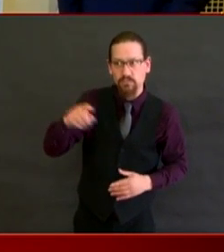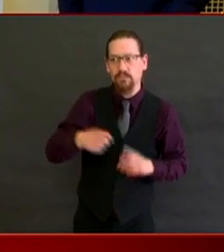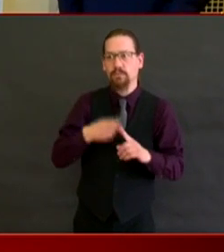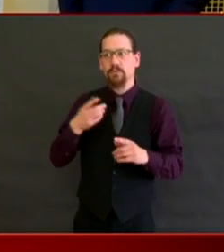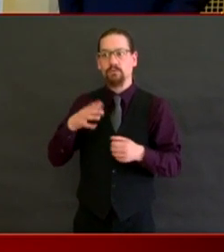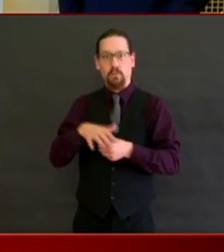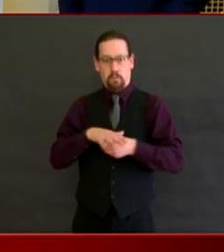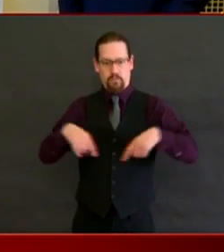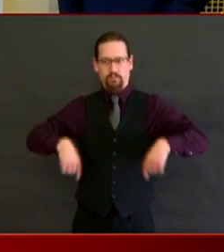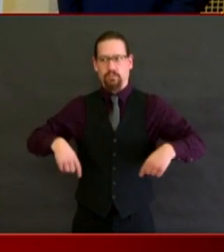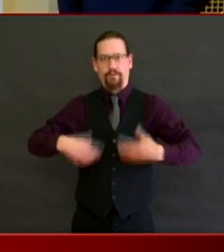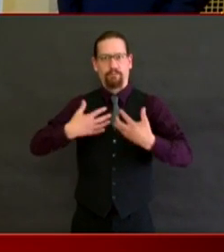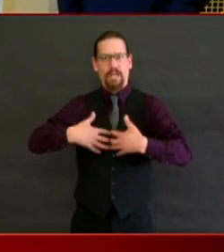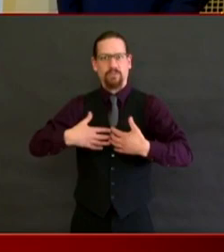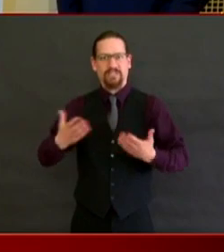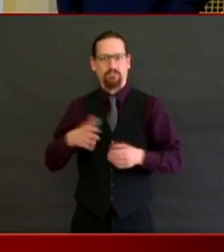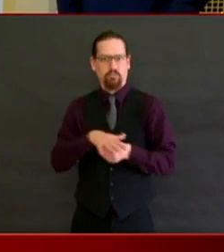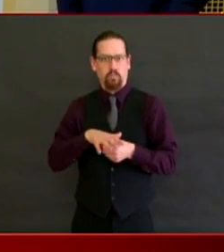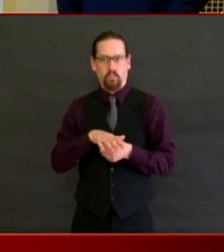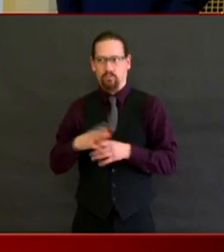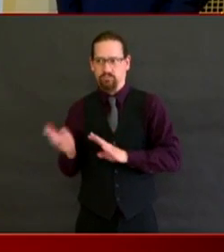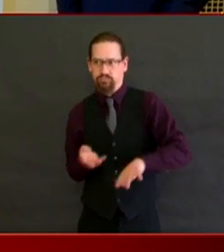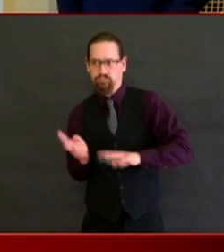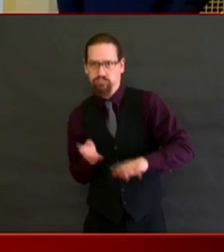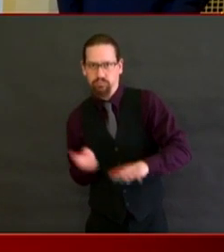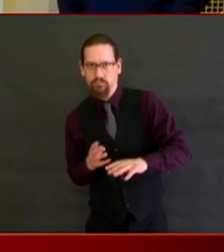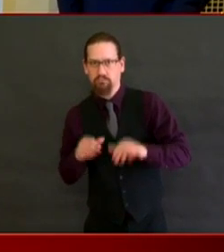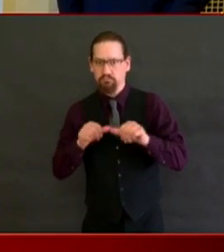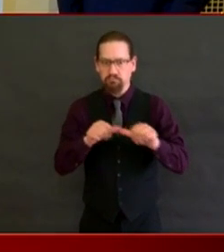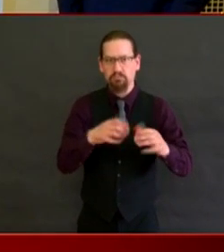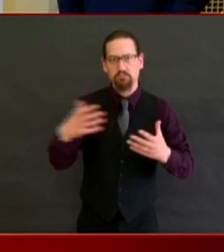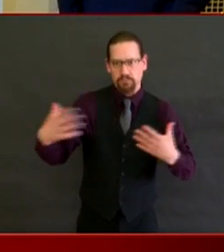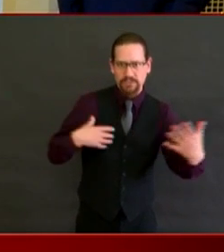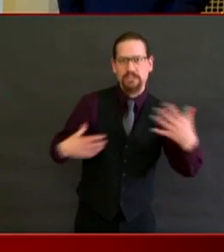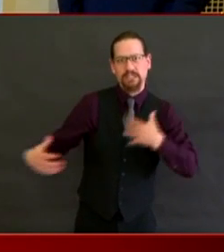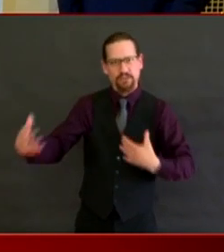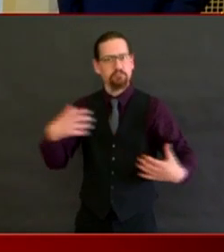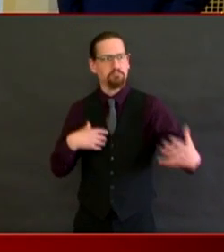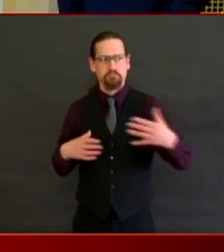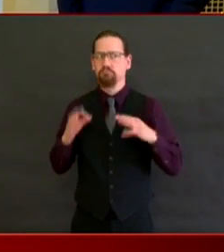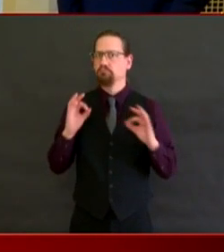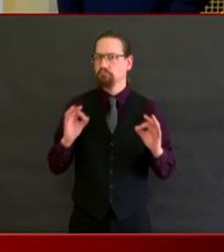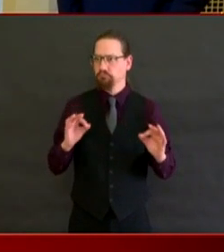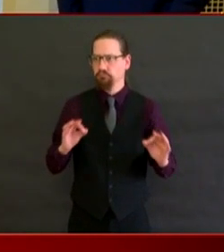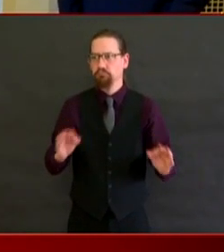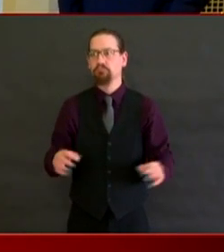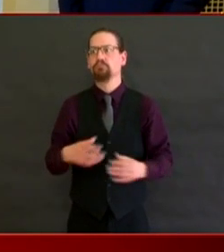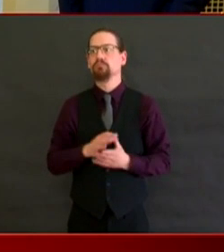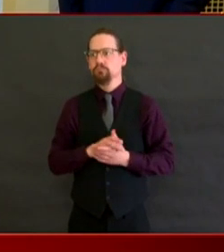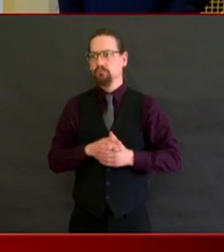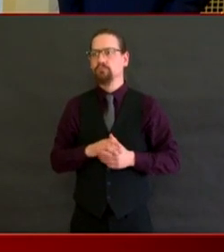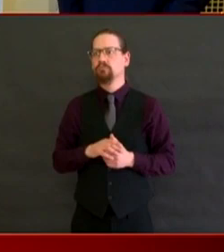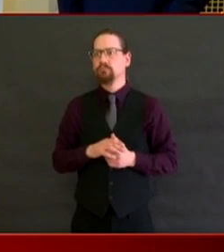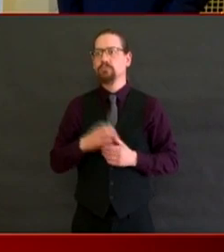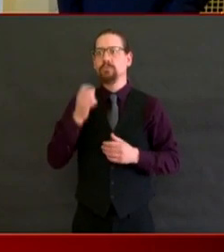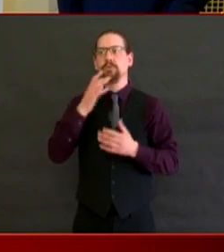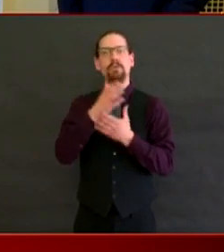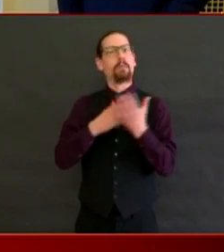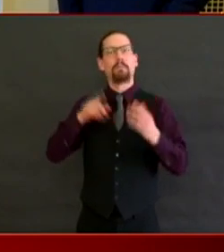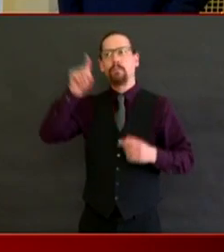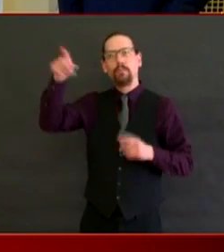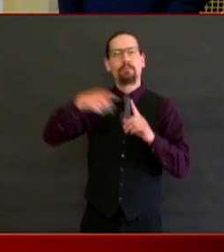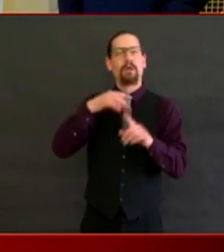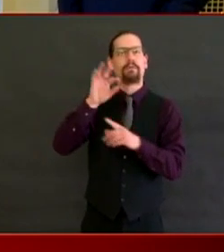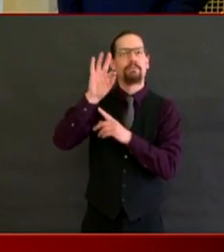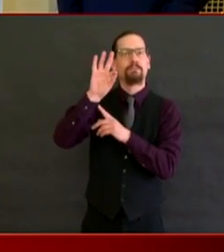manufacturers directly here in the States, some of them through FEMA. So it's we